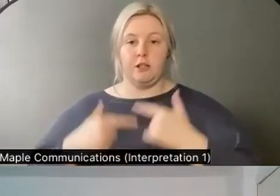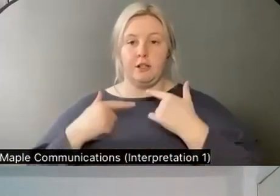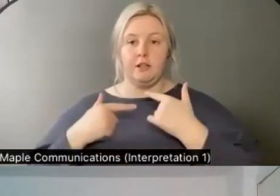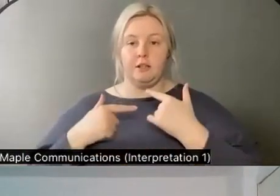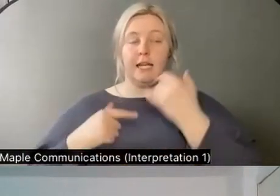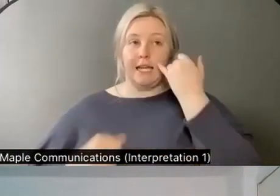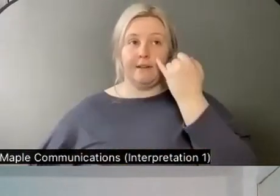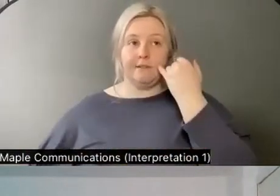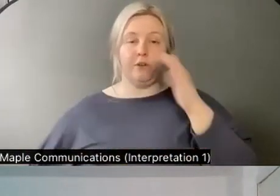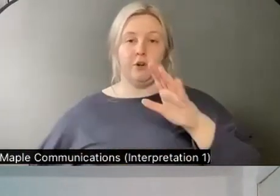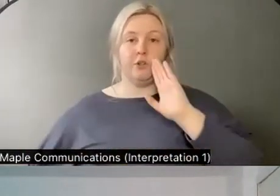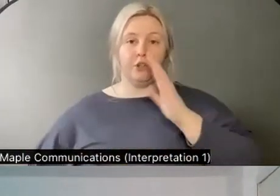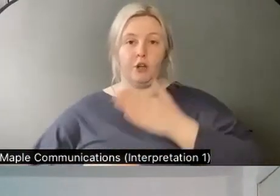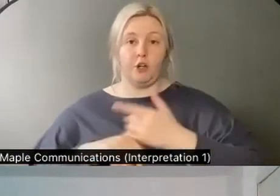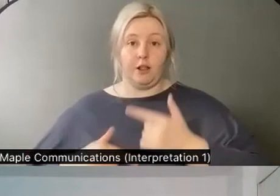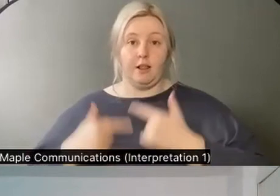physician admitting her.